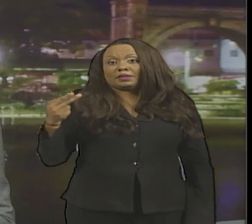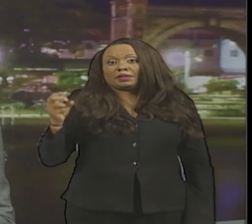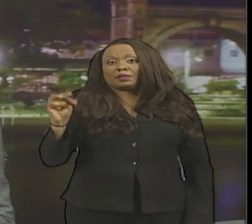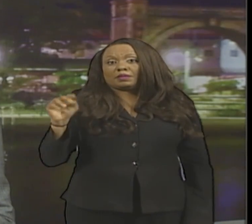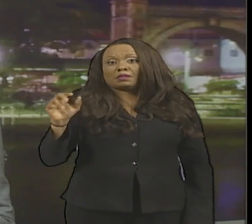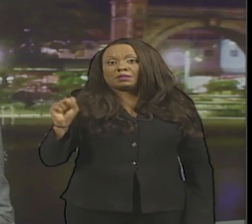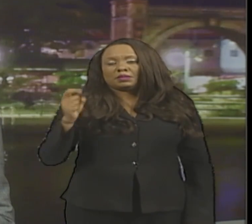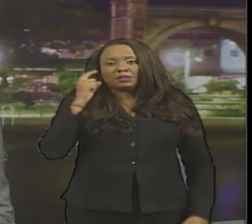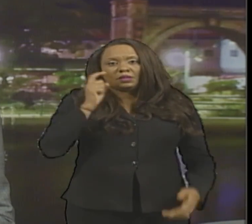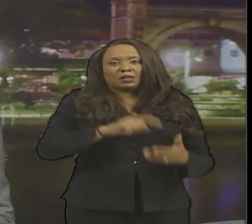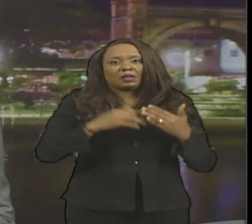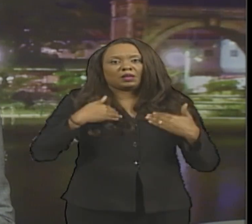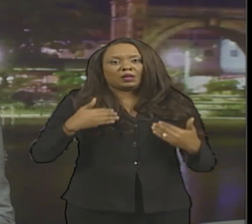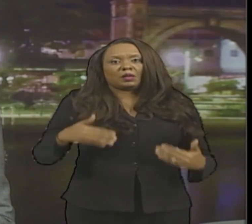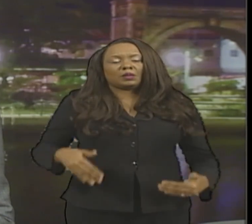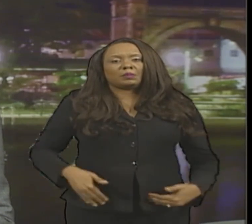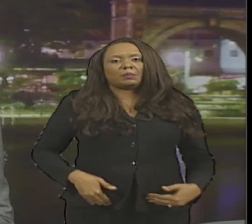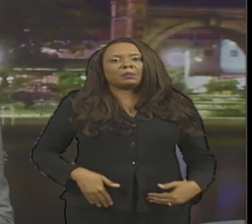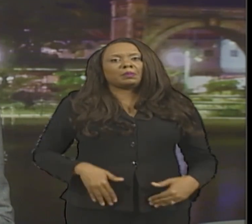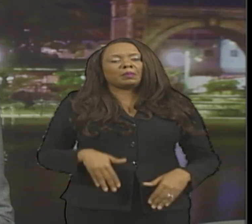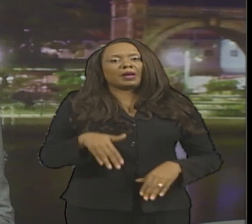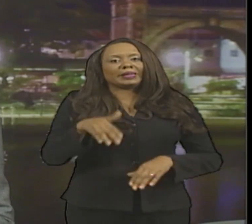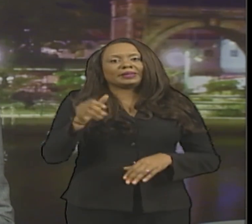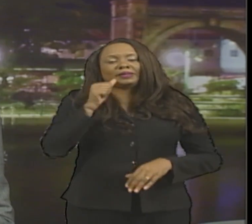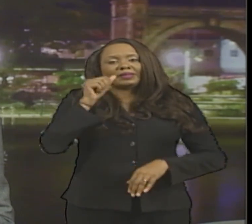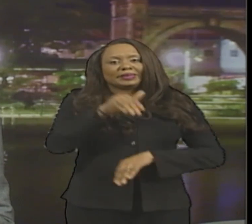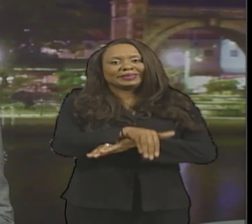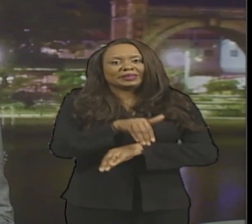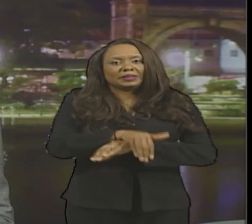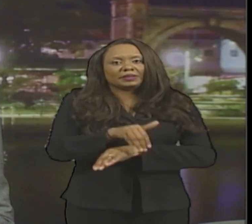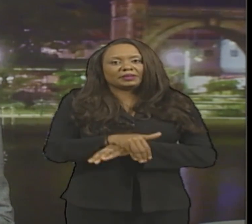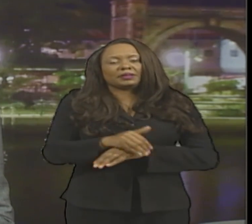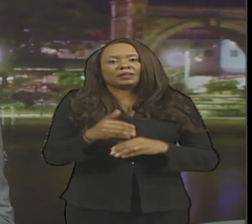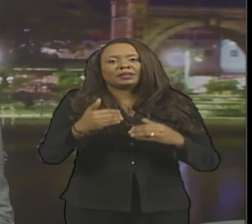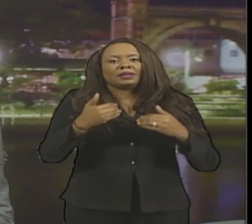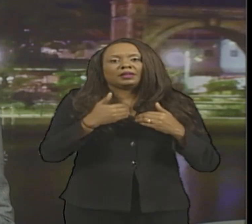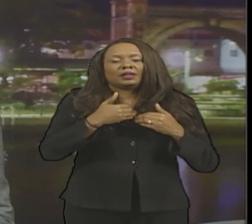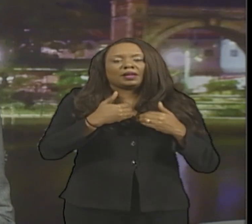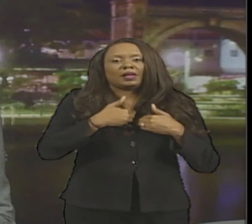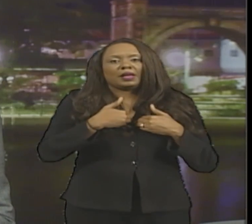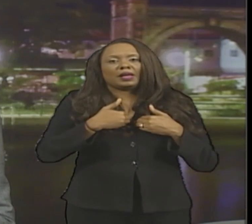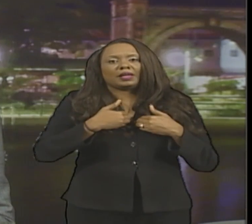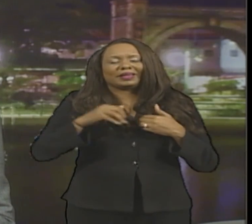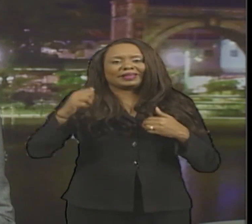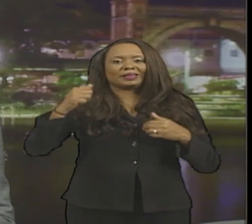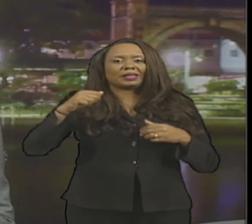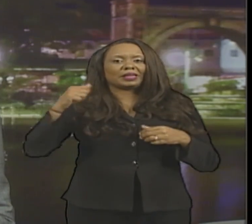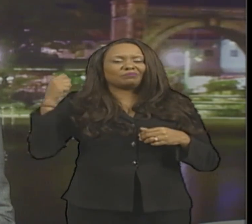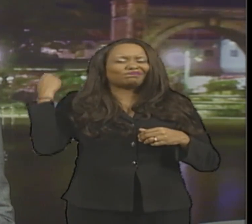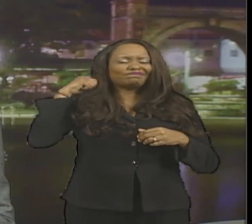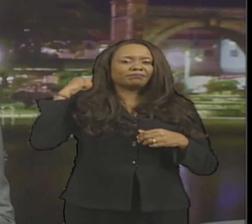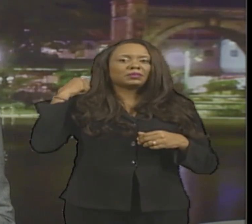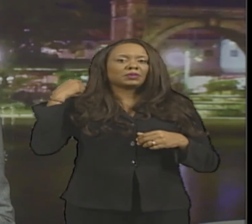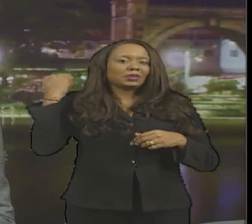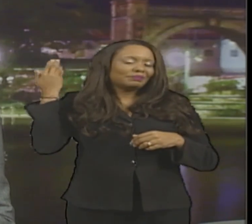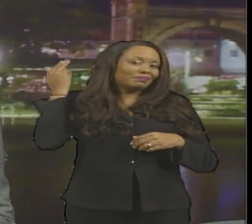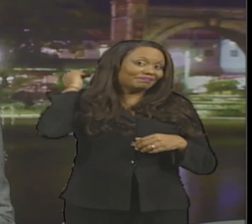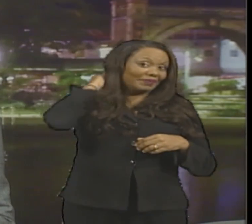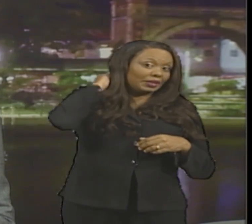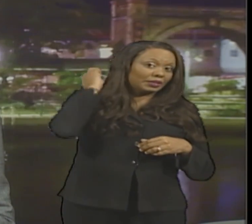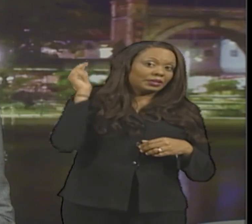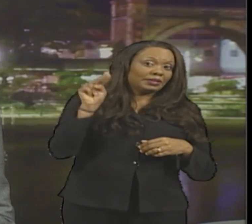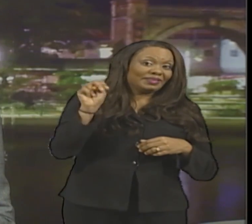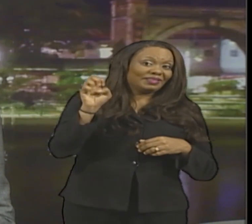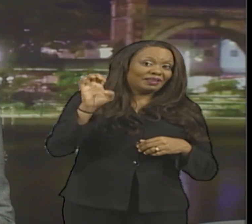along Edge Hill in the same parish. He had what appeared to be a laceration to the back of his neck. Lawmen are requesting the public's assistance